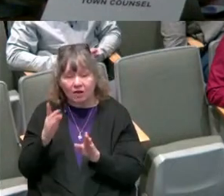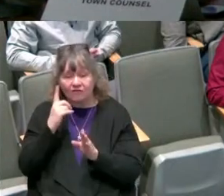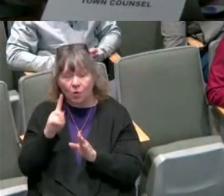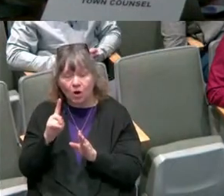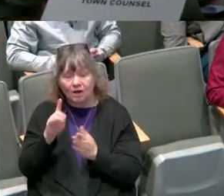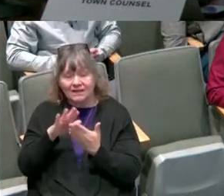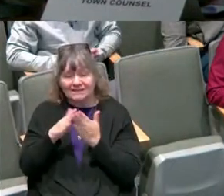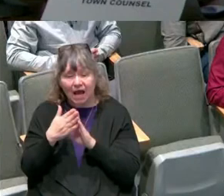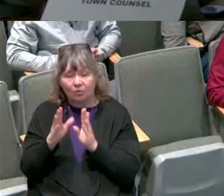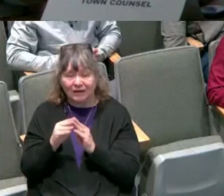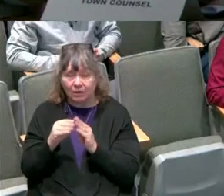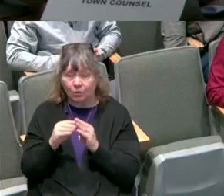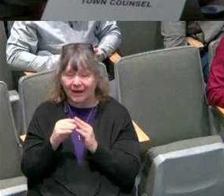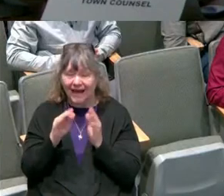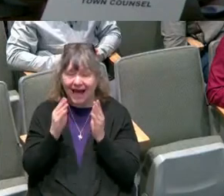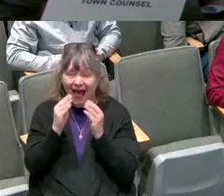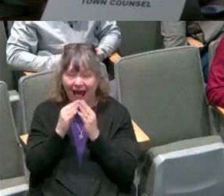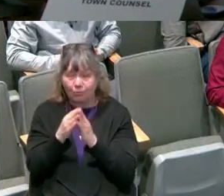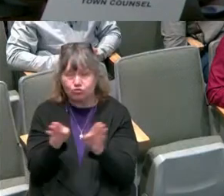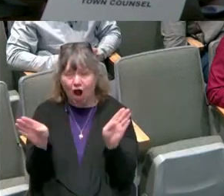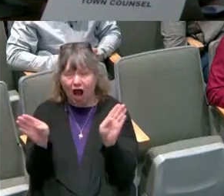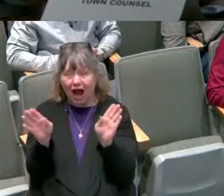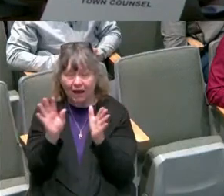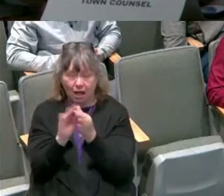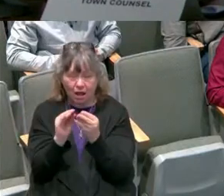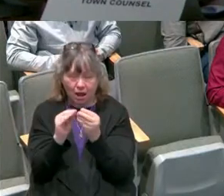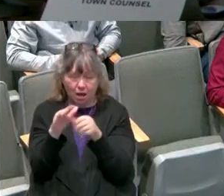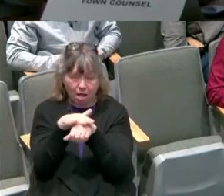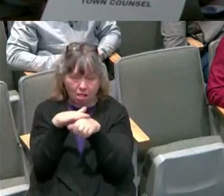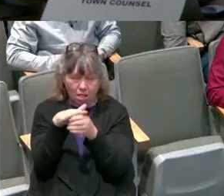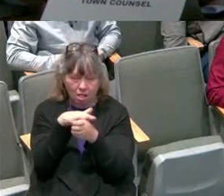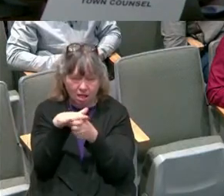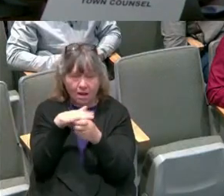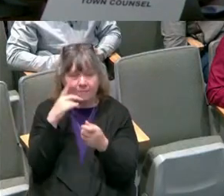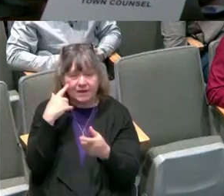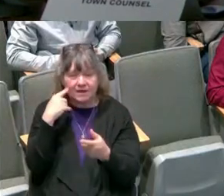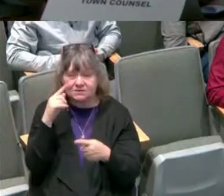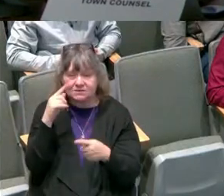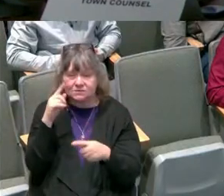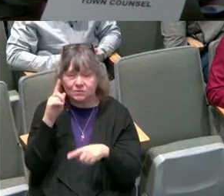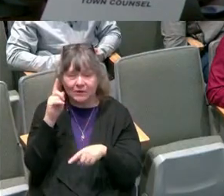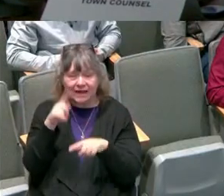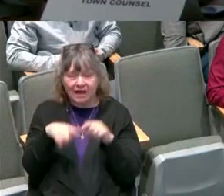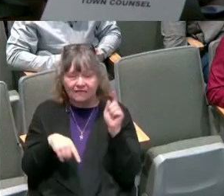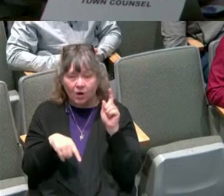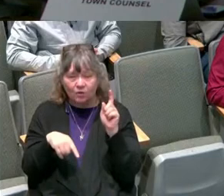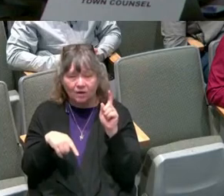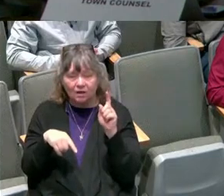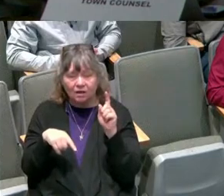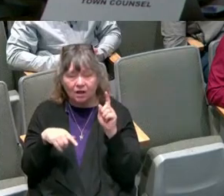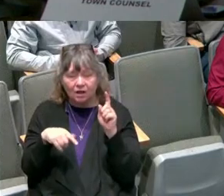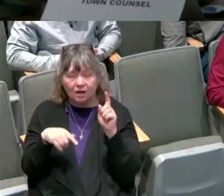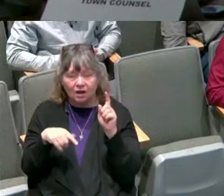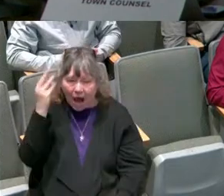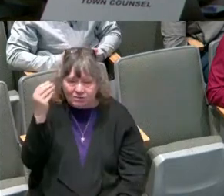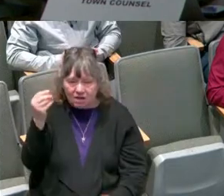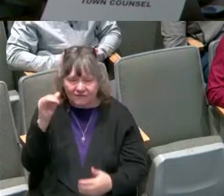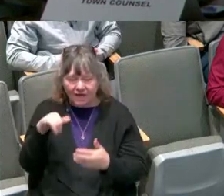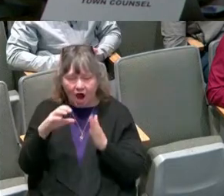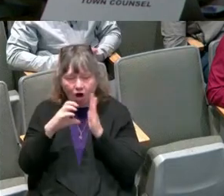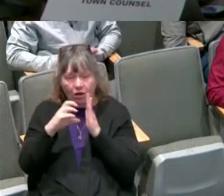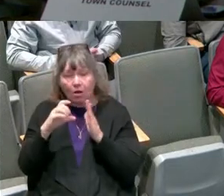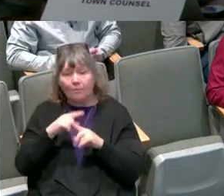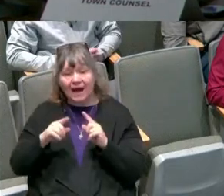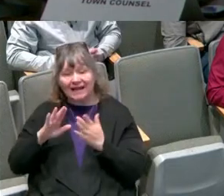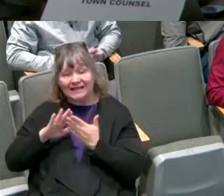we draft that more broadly than the motion because we cannot vote on anything that's outside the scope of that article but all town